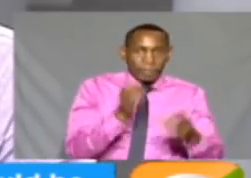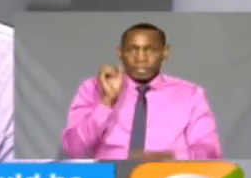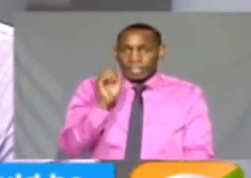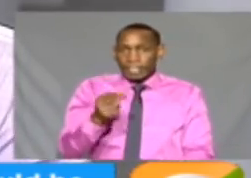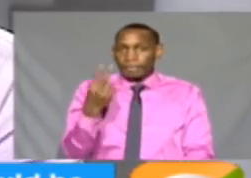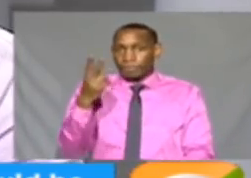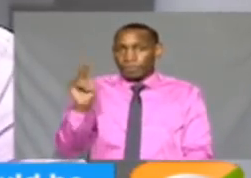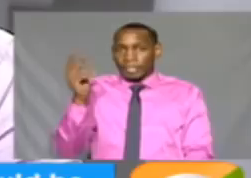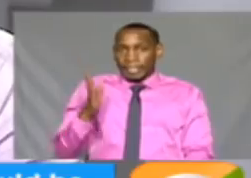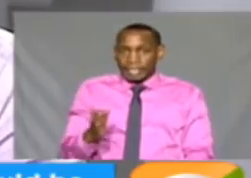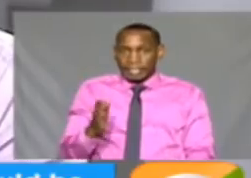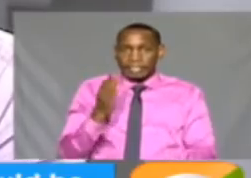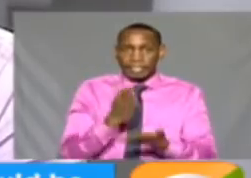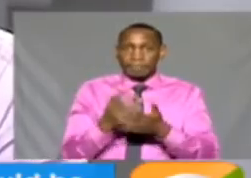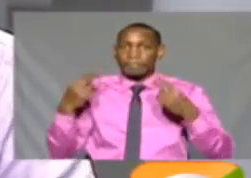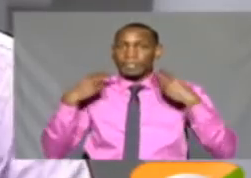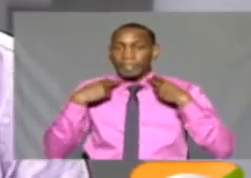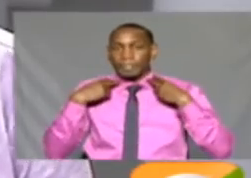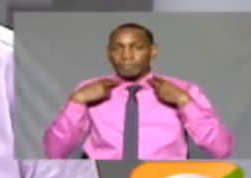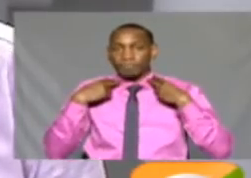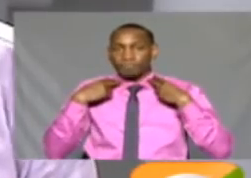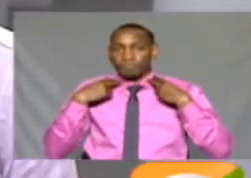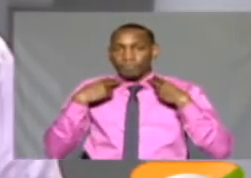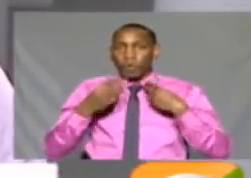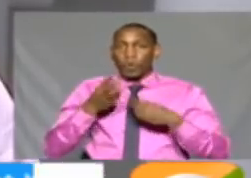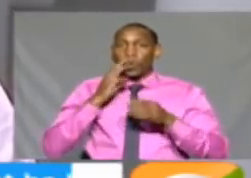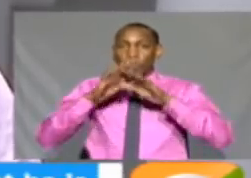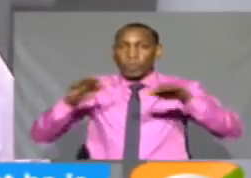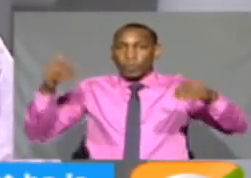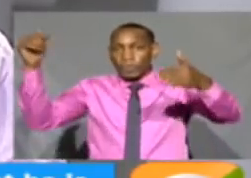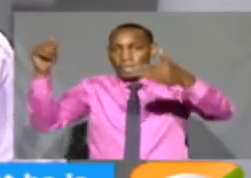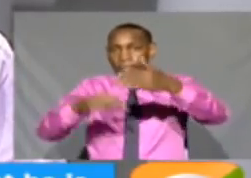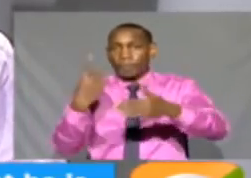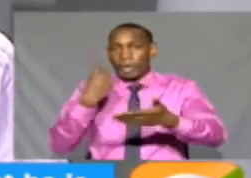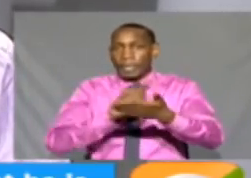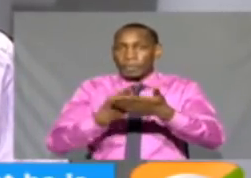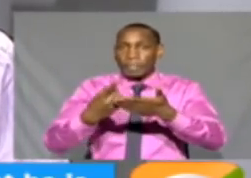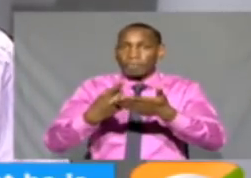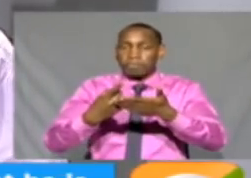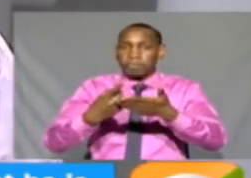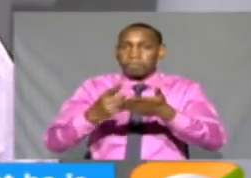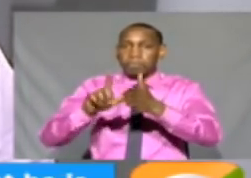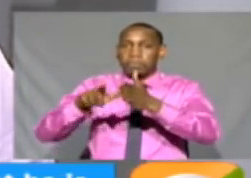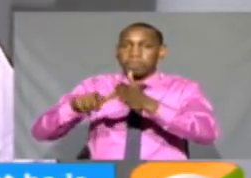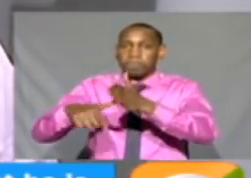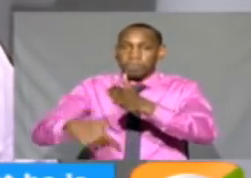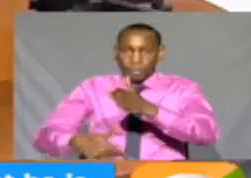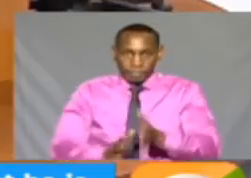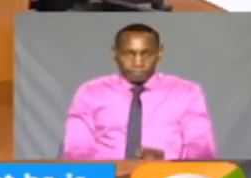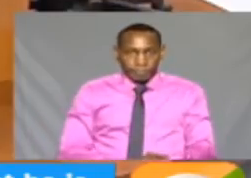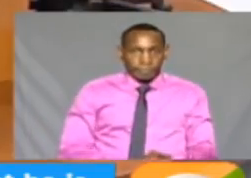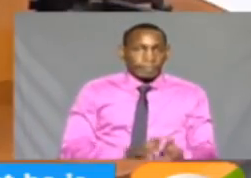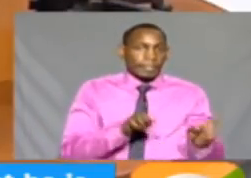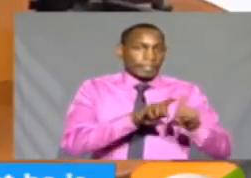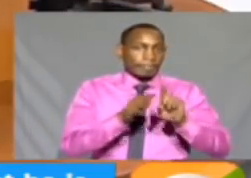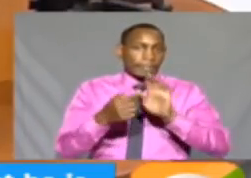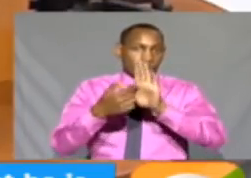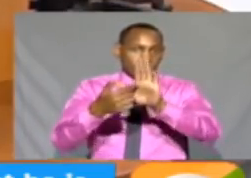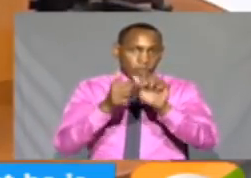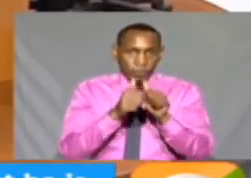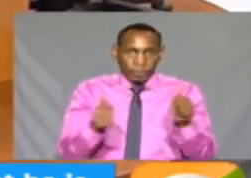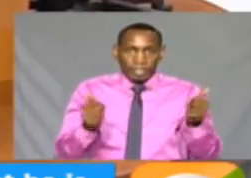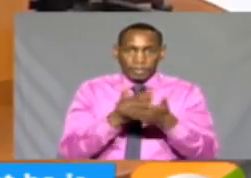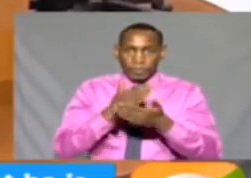two Kenyans are still stuck under the sea almost a week later now. And it's been captured very well by